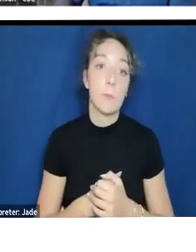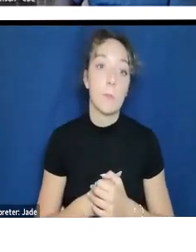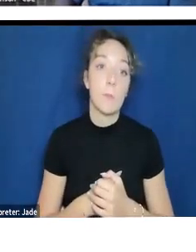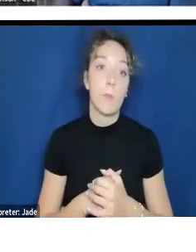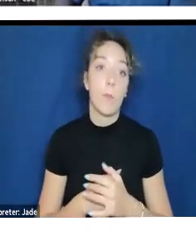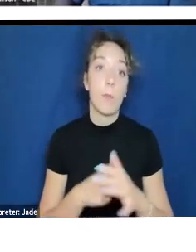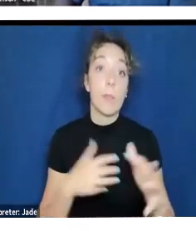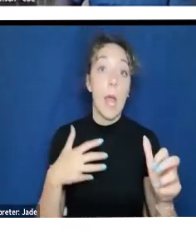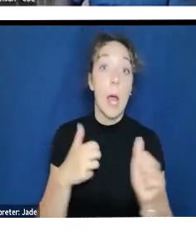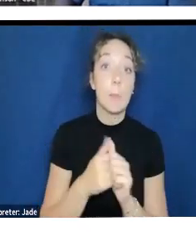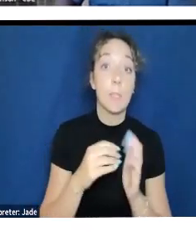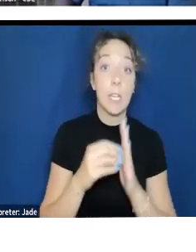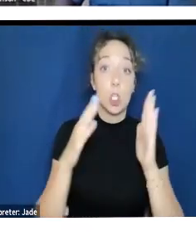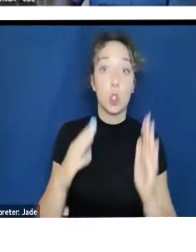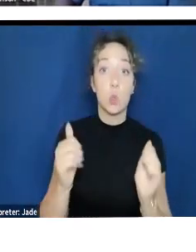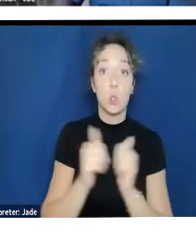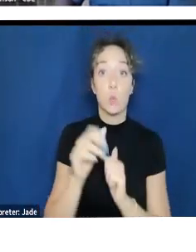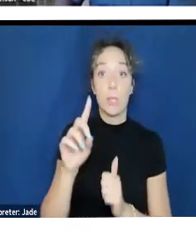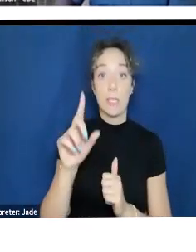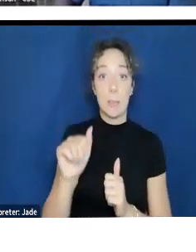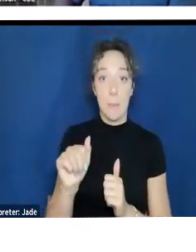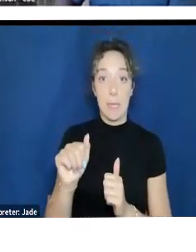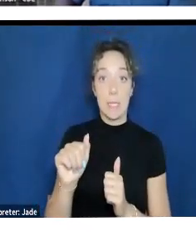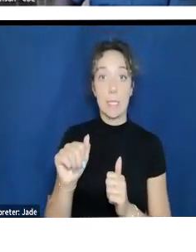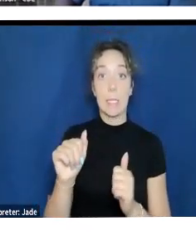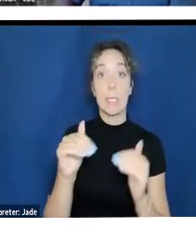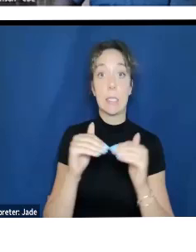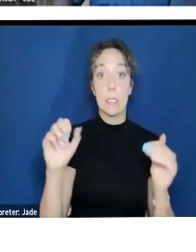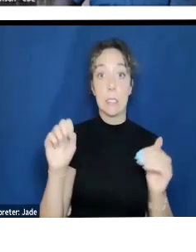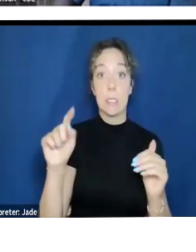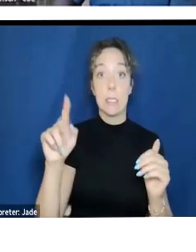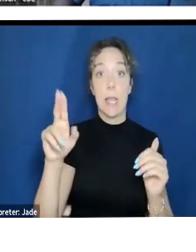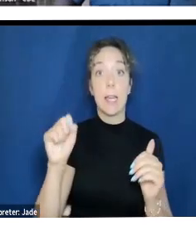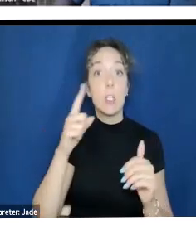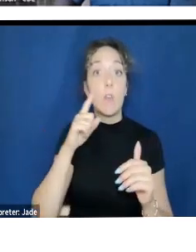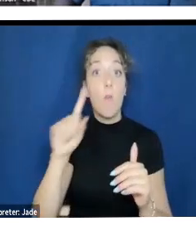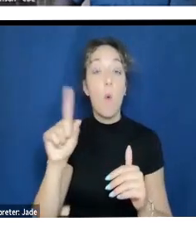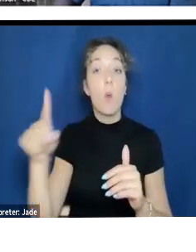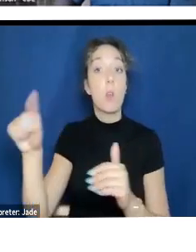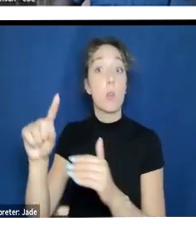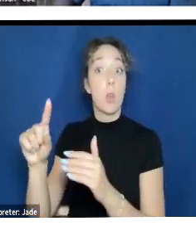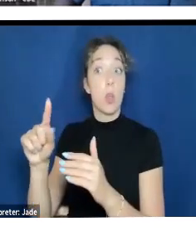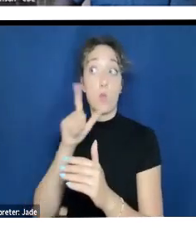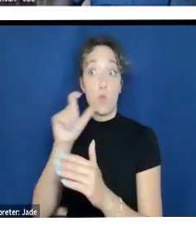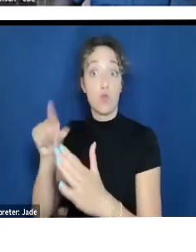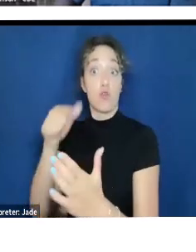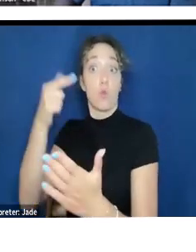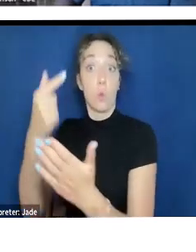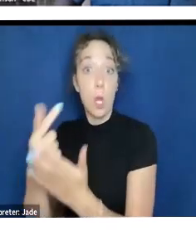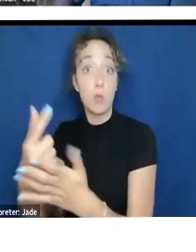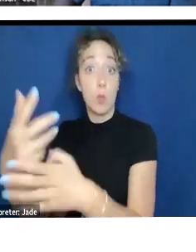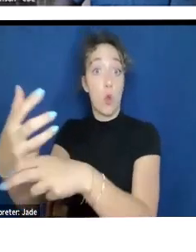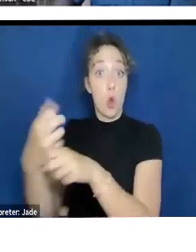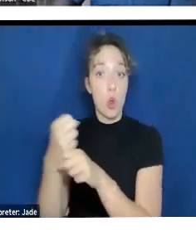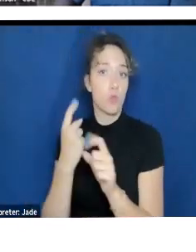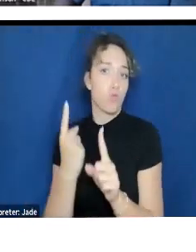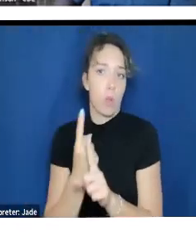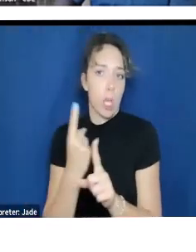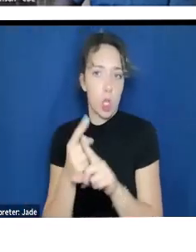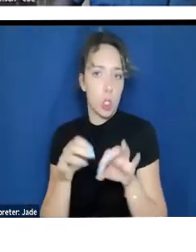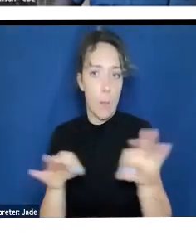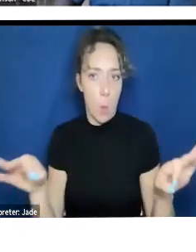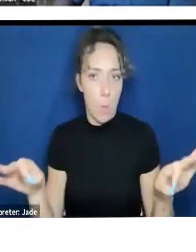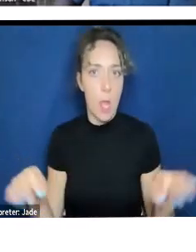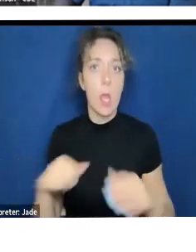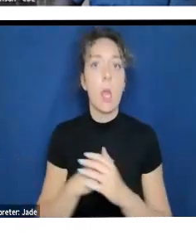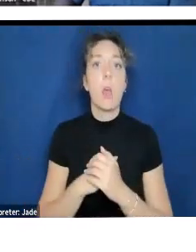Updating students with disability status for the graduates who earn a regular diploma. Please ensure that students with disabilities